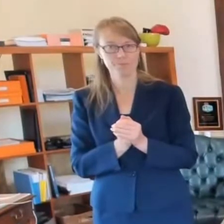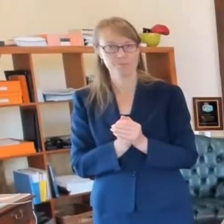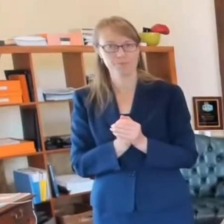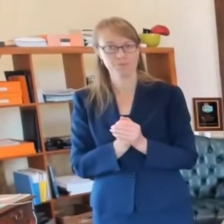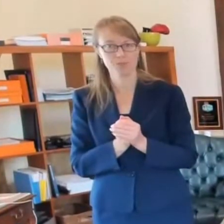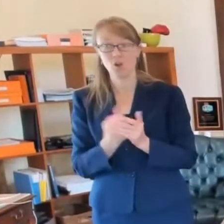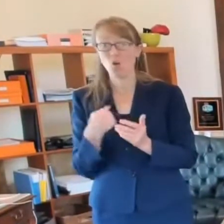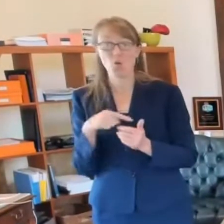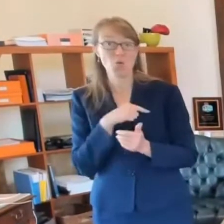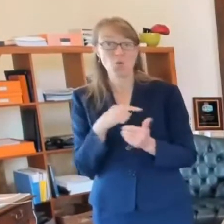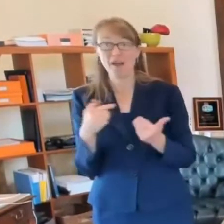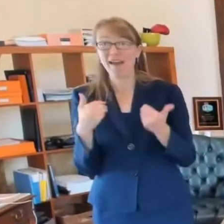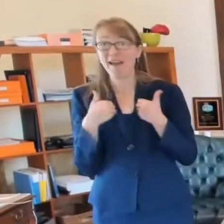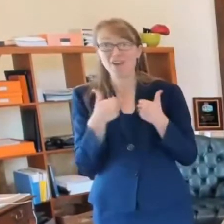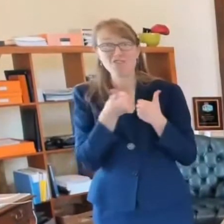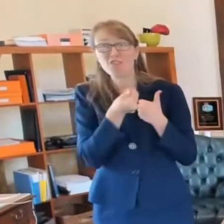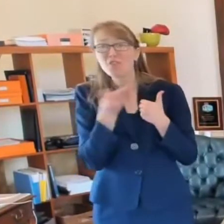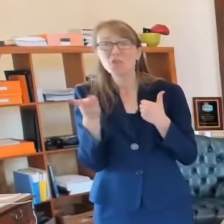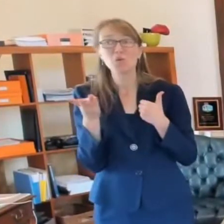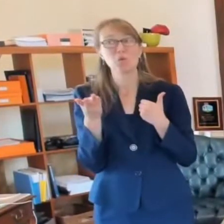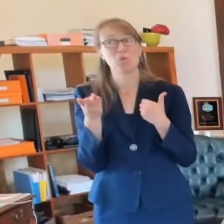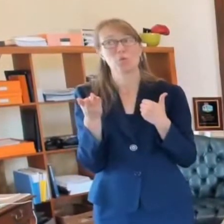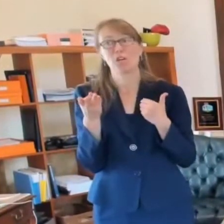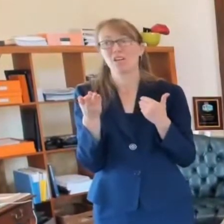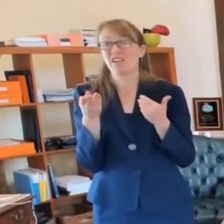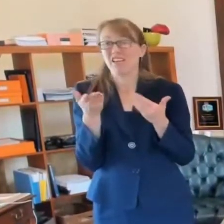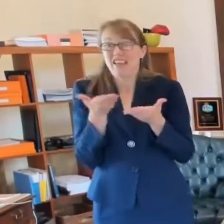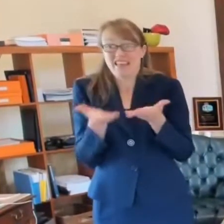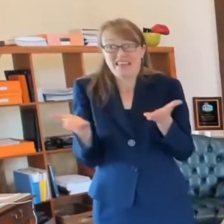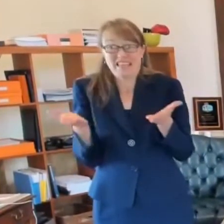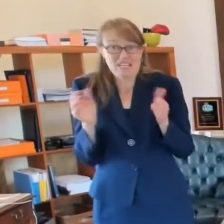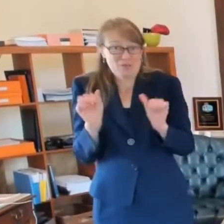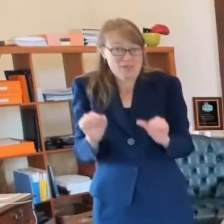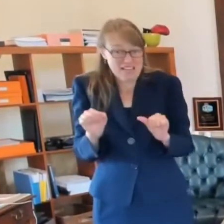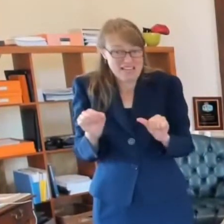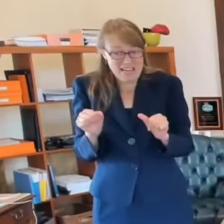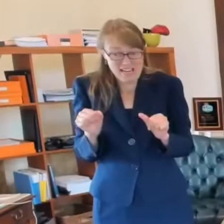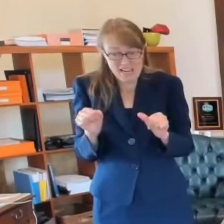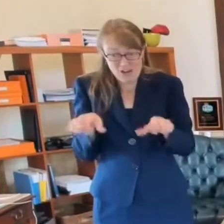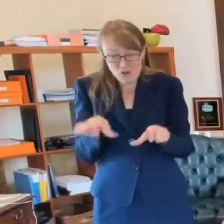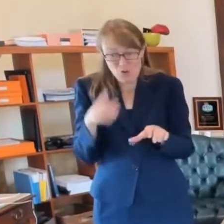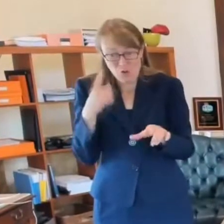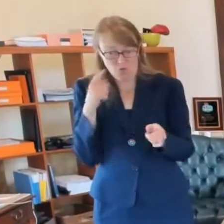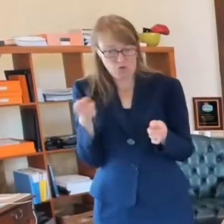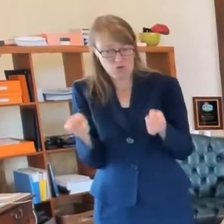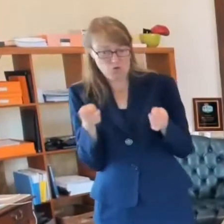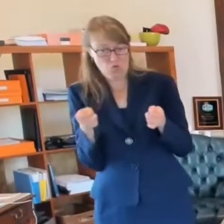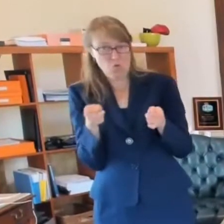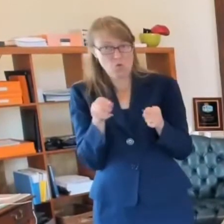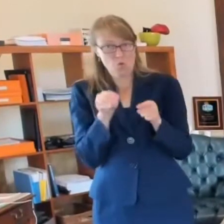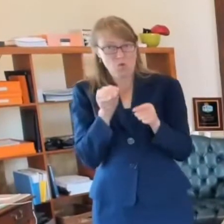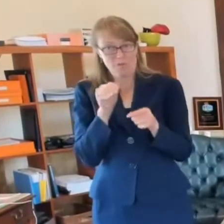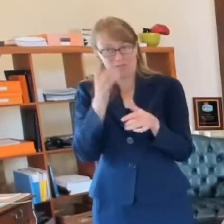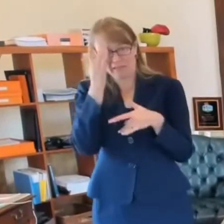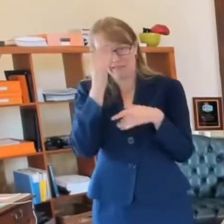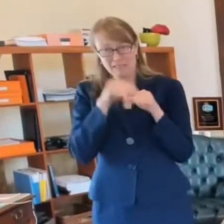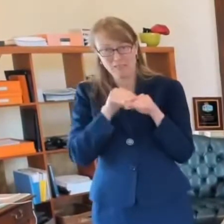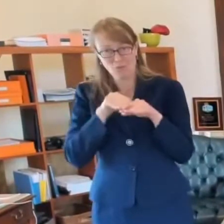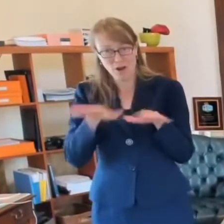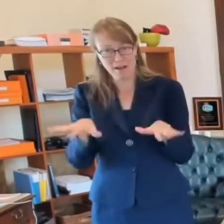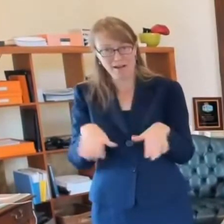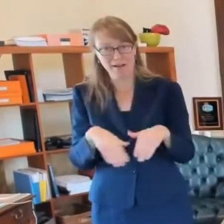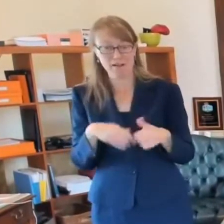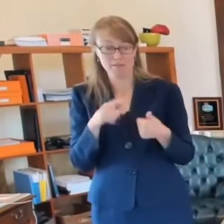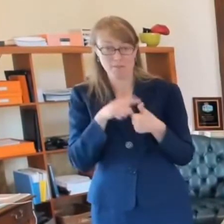left to use, and I've talked about this before. Mask wearing is one, and social distancing is one of those